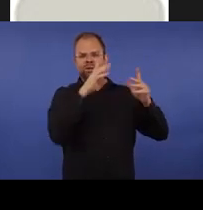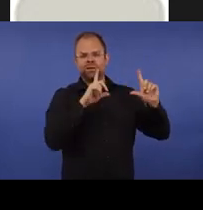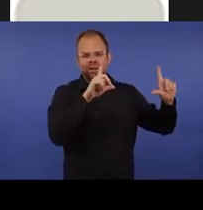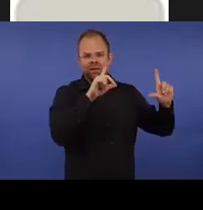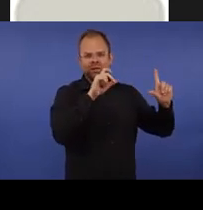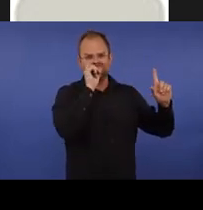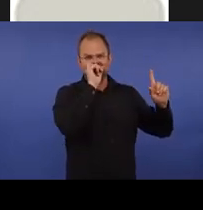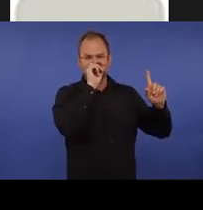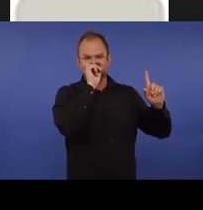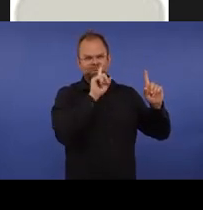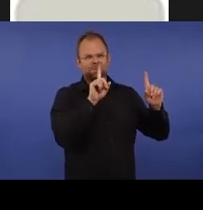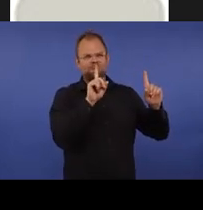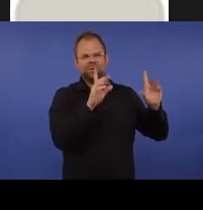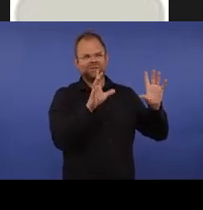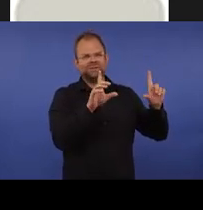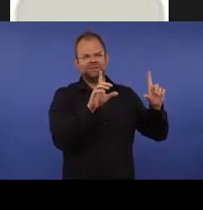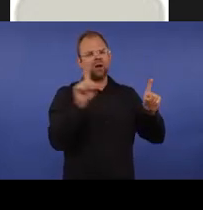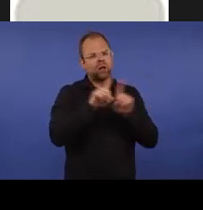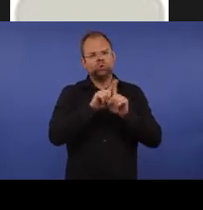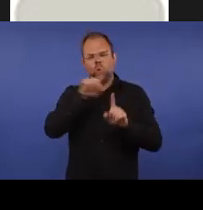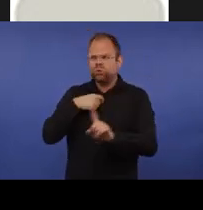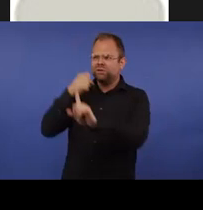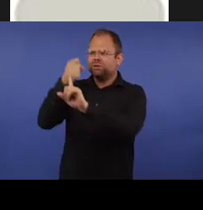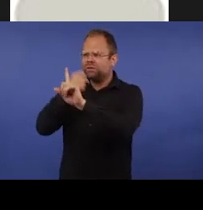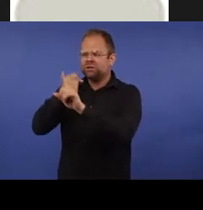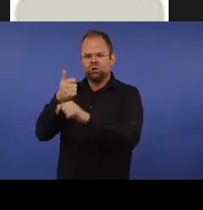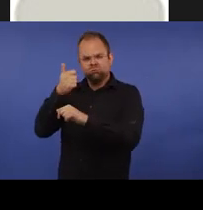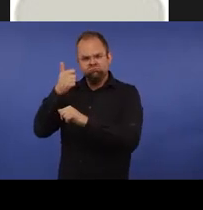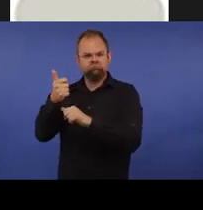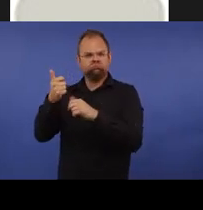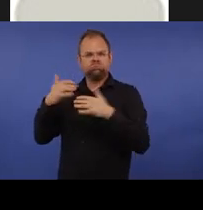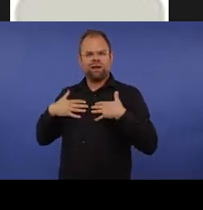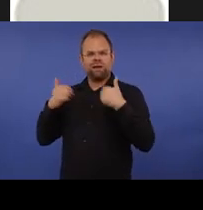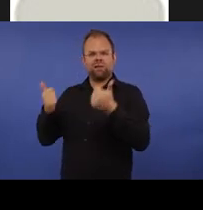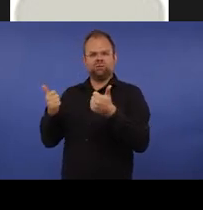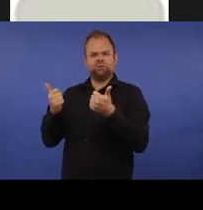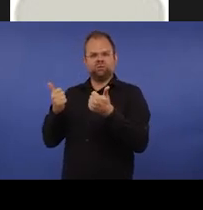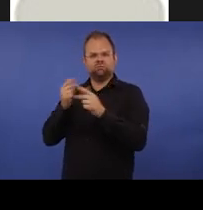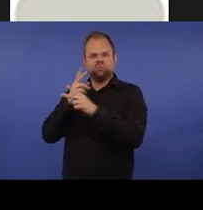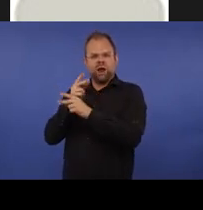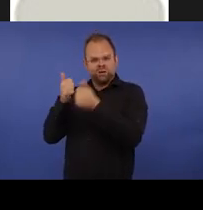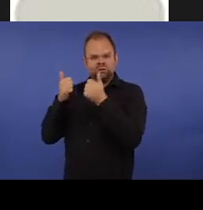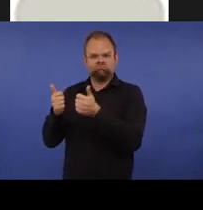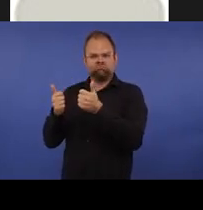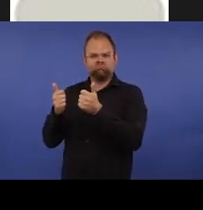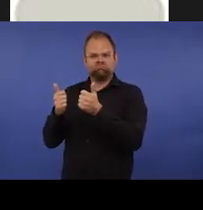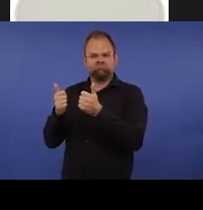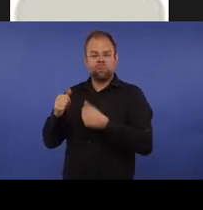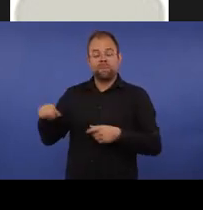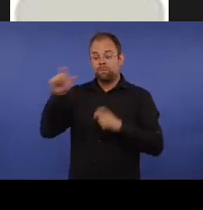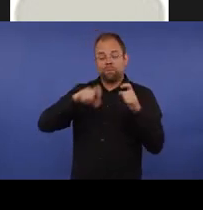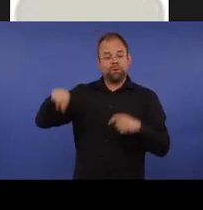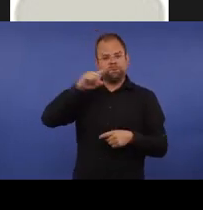health care is not provided to its citizens, disabled or not, the death rates are higher. And in the